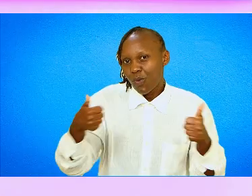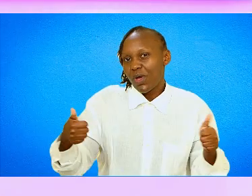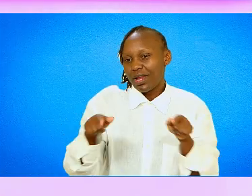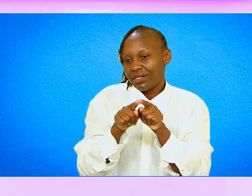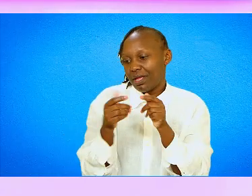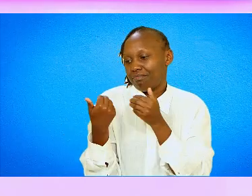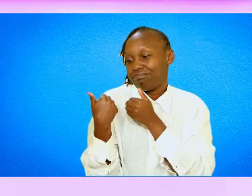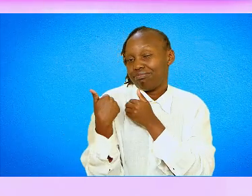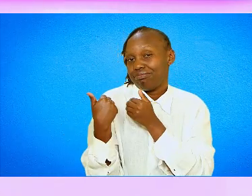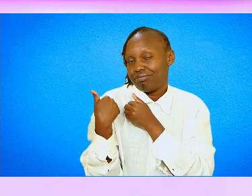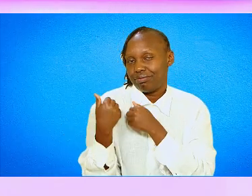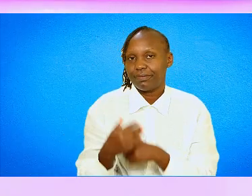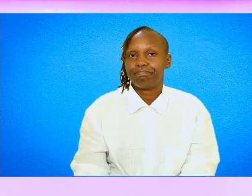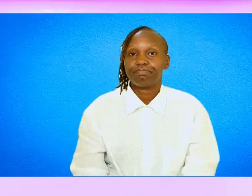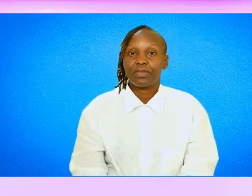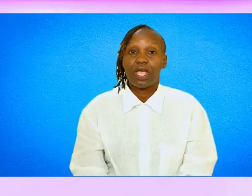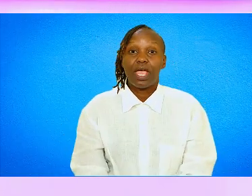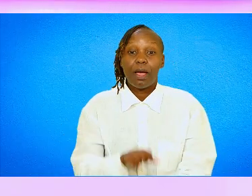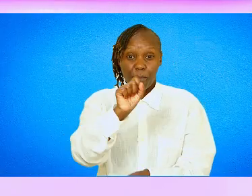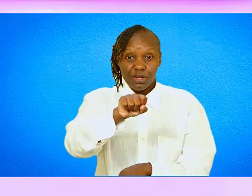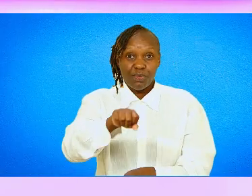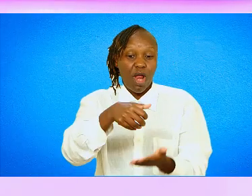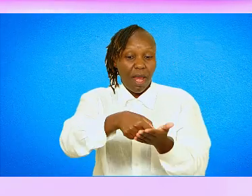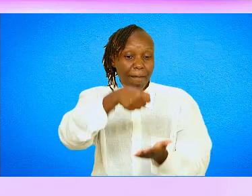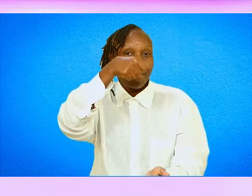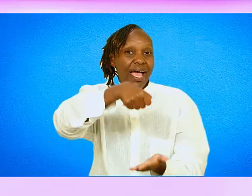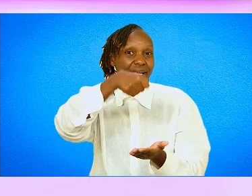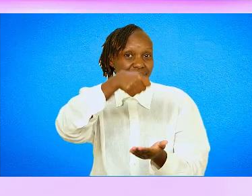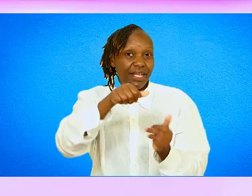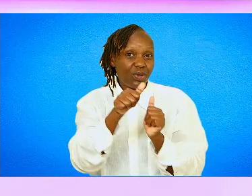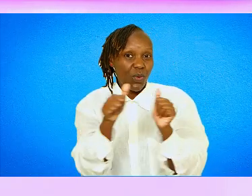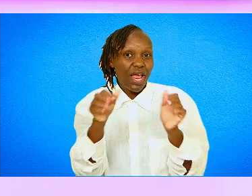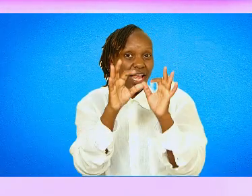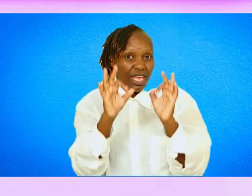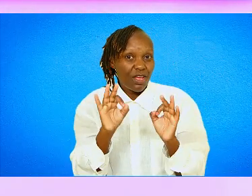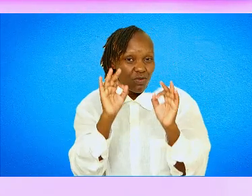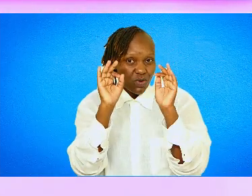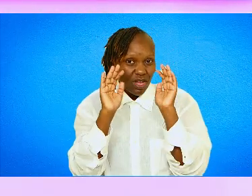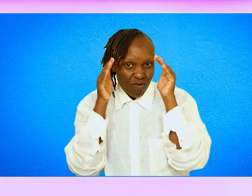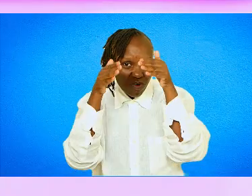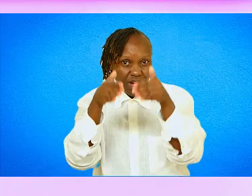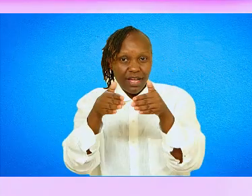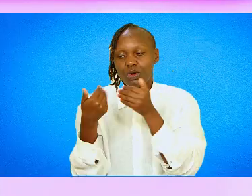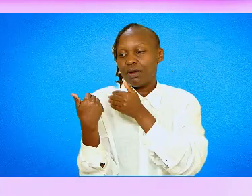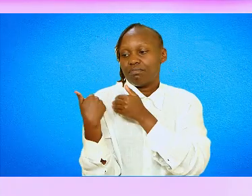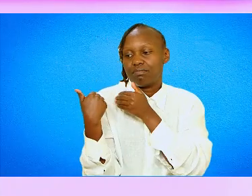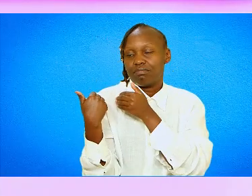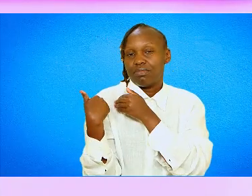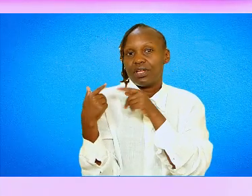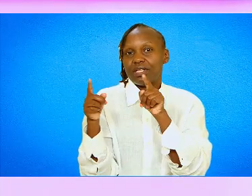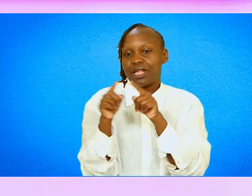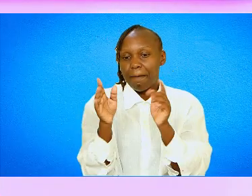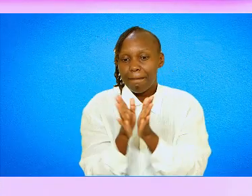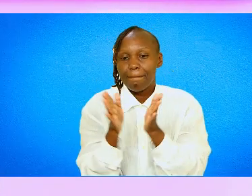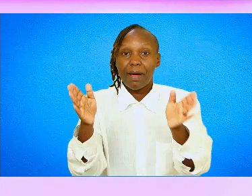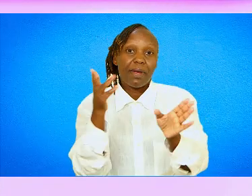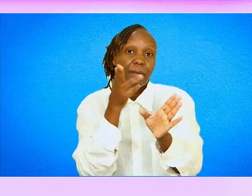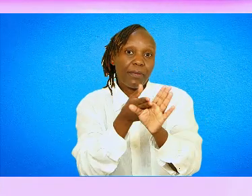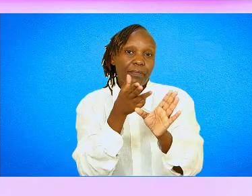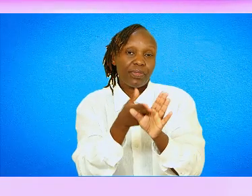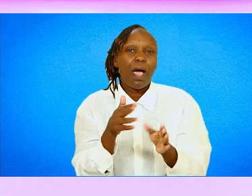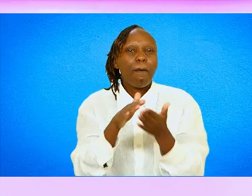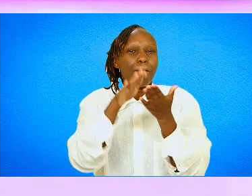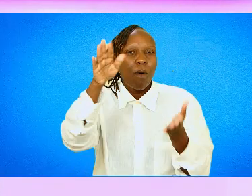We can make the most of our budgets if we adhere to accountability and public participation. For